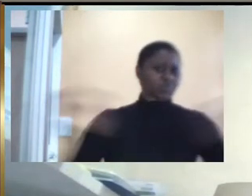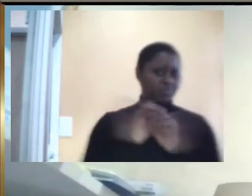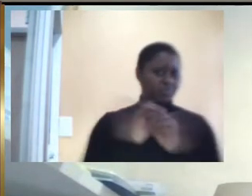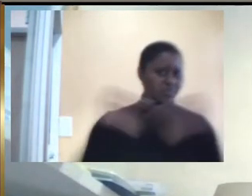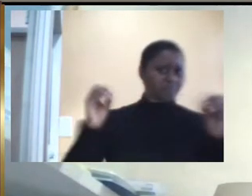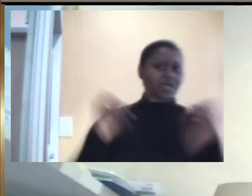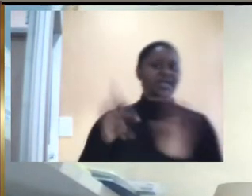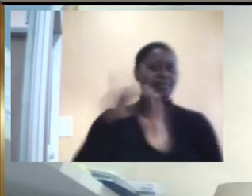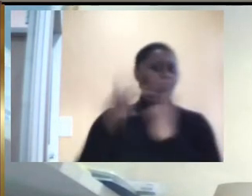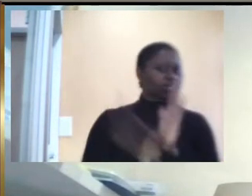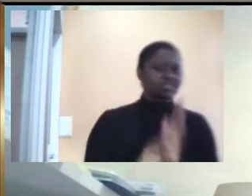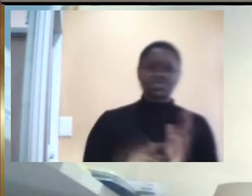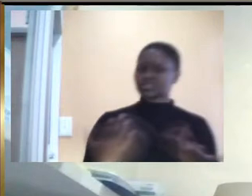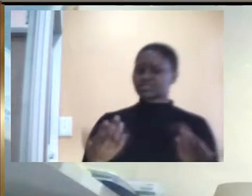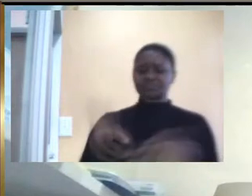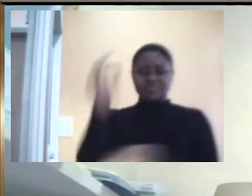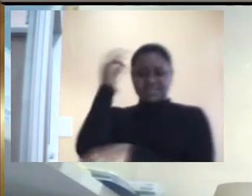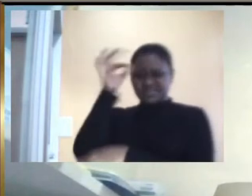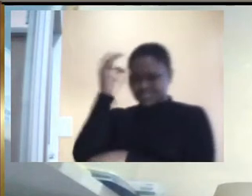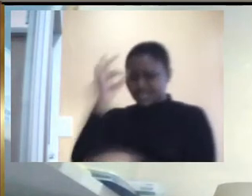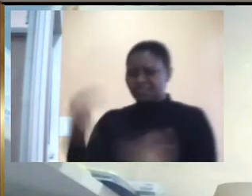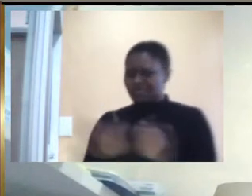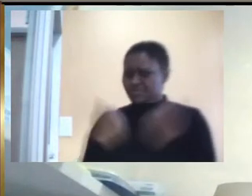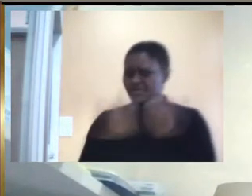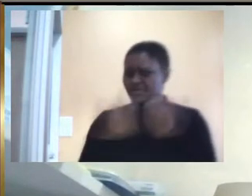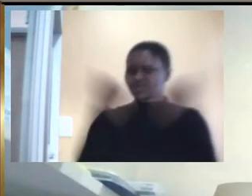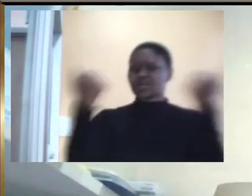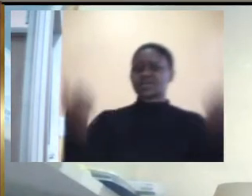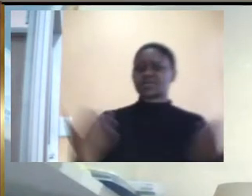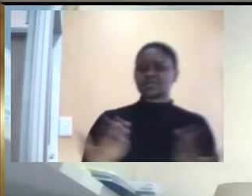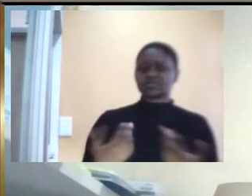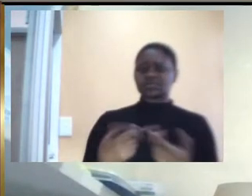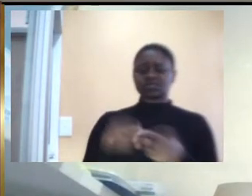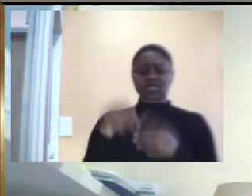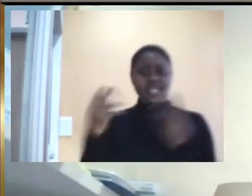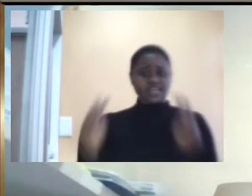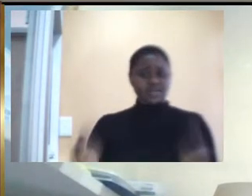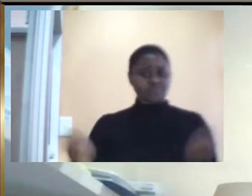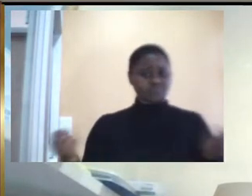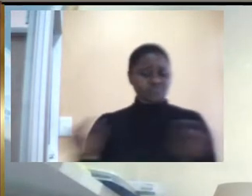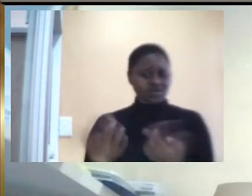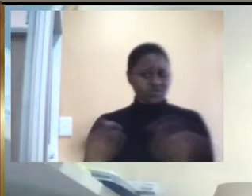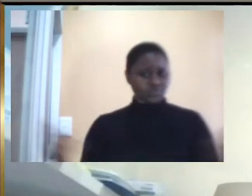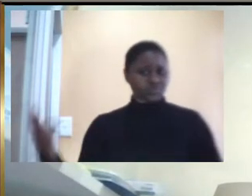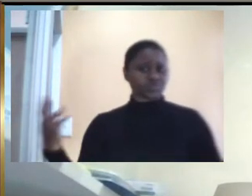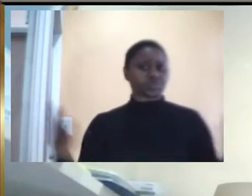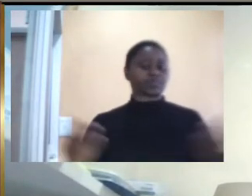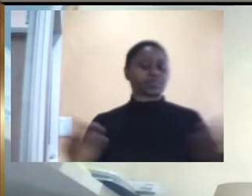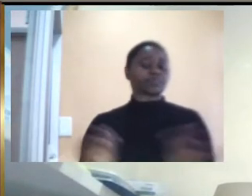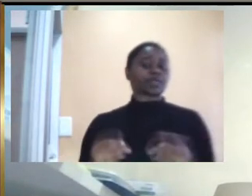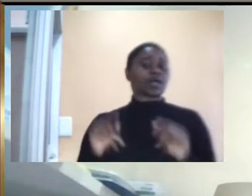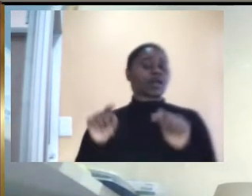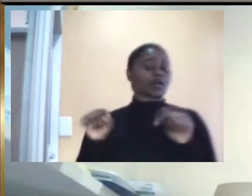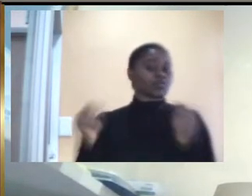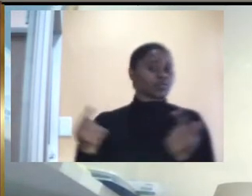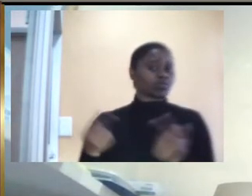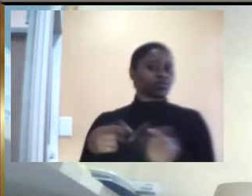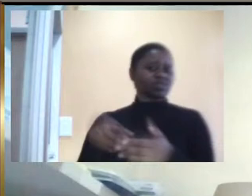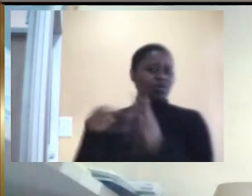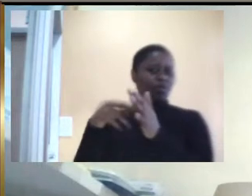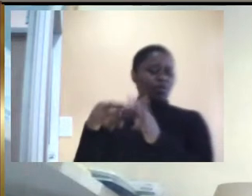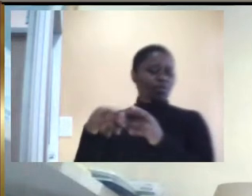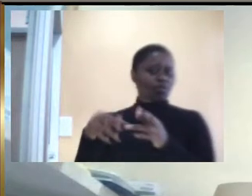inadequate policies, governance challenges on communal land and natural resources, weak land tenure, uncertain